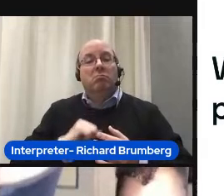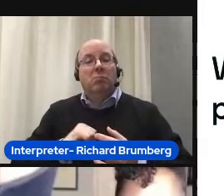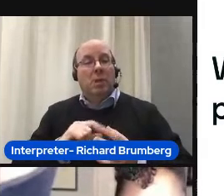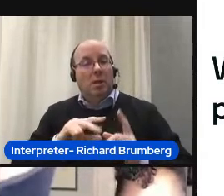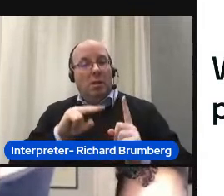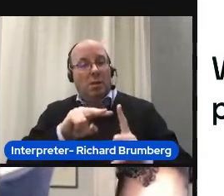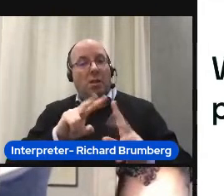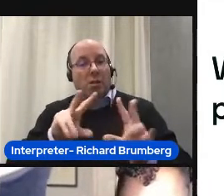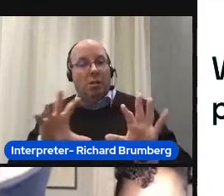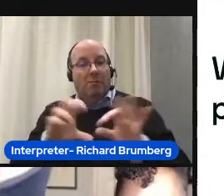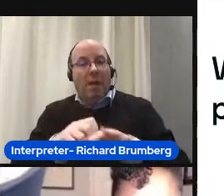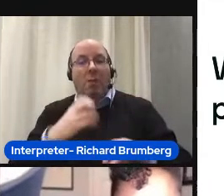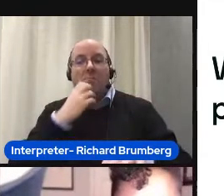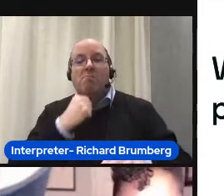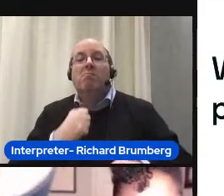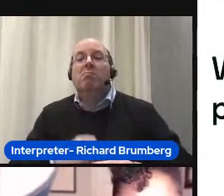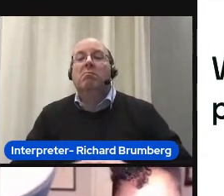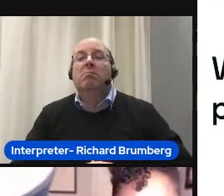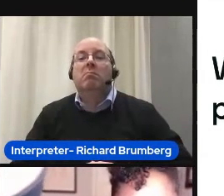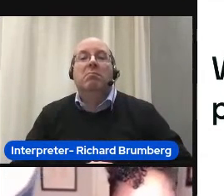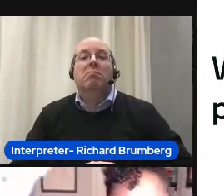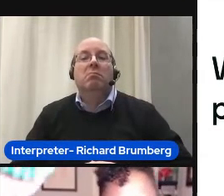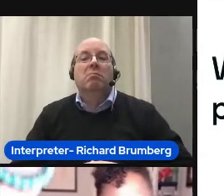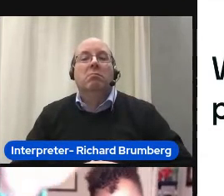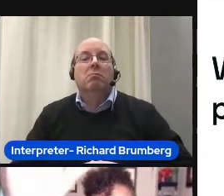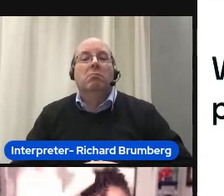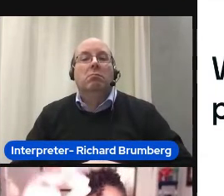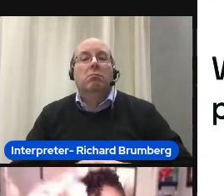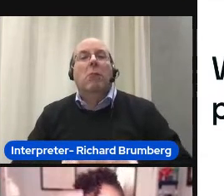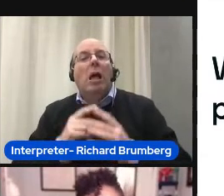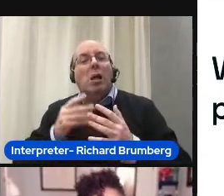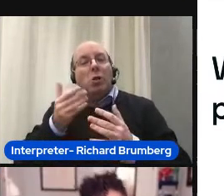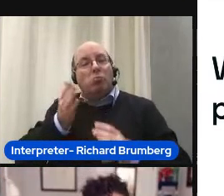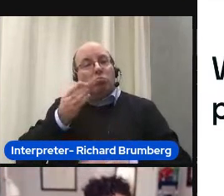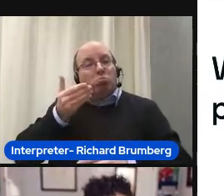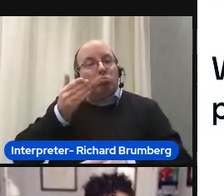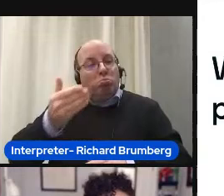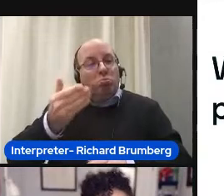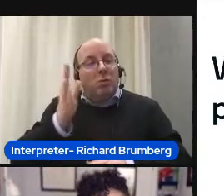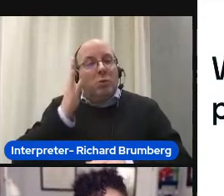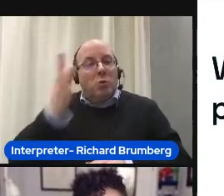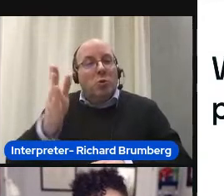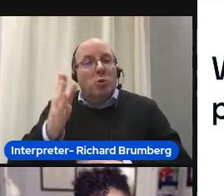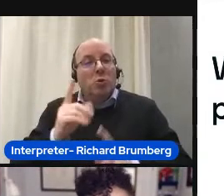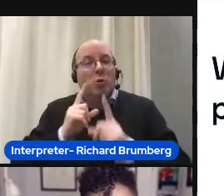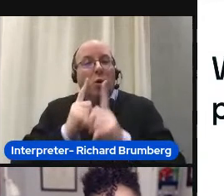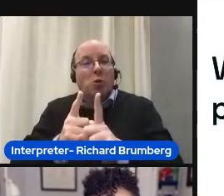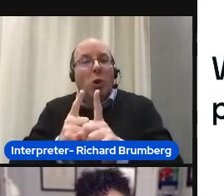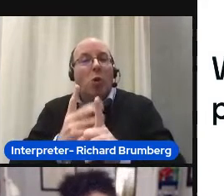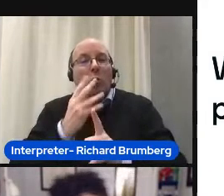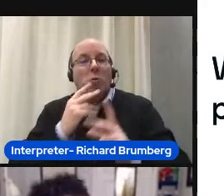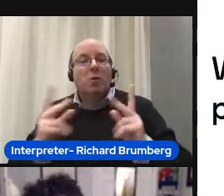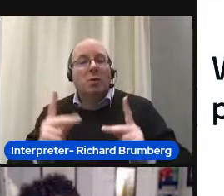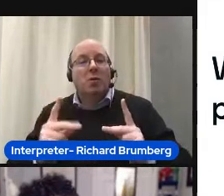Really interested in what folks think outside and can adjust.